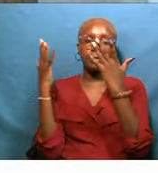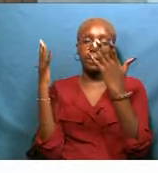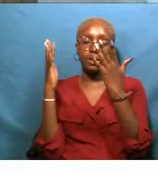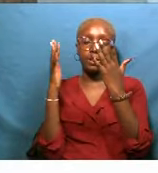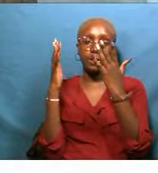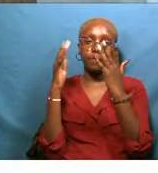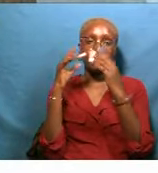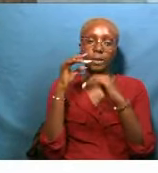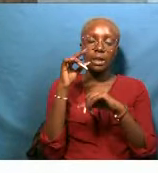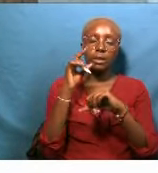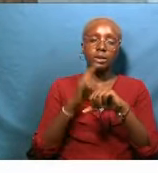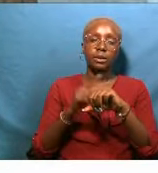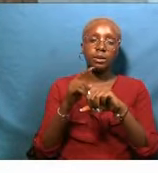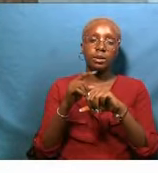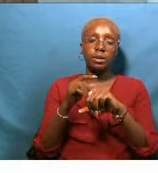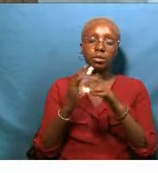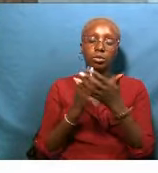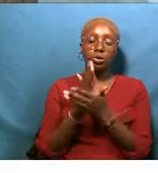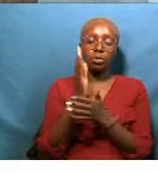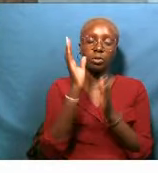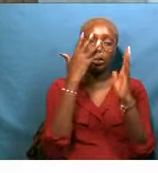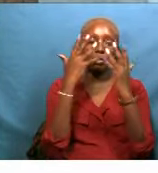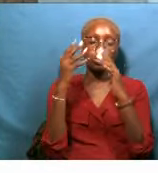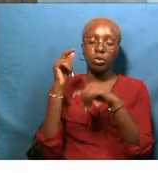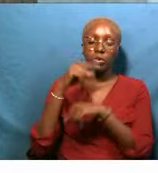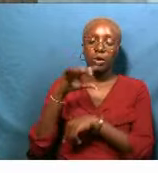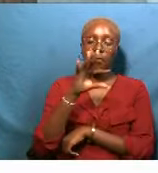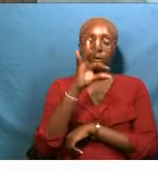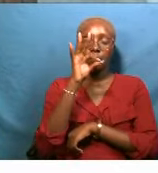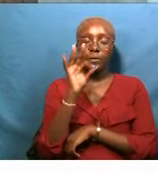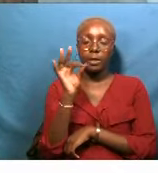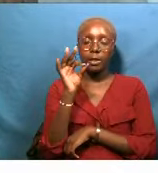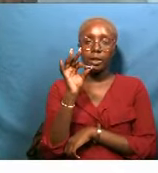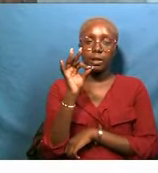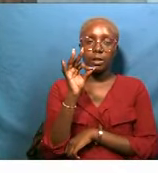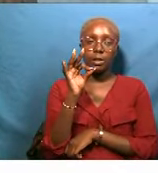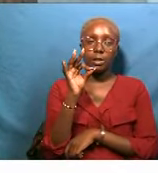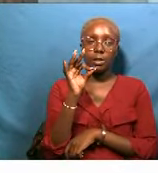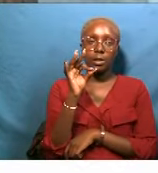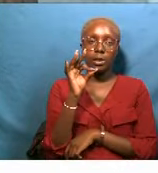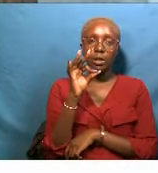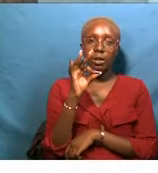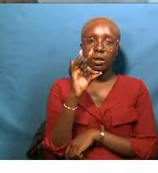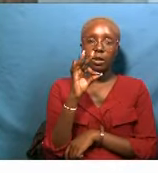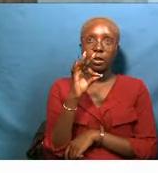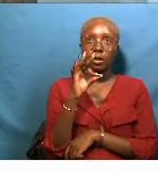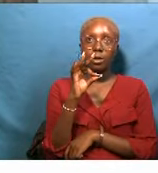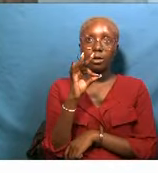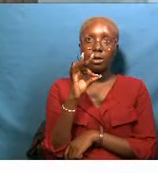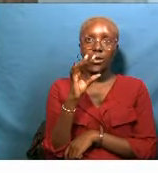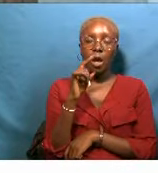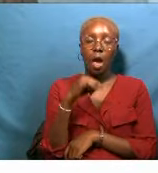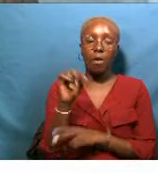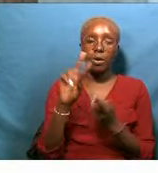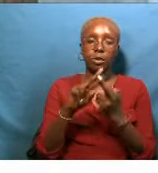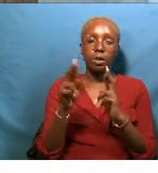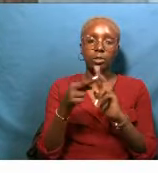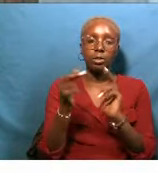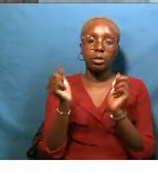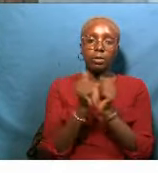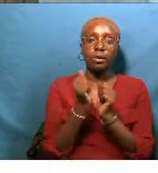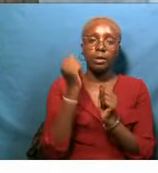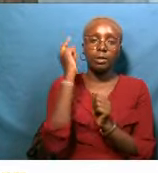a true celebration, for we have found and affirmed our relationship with